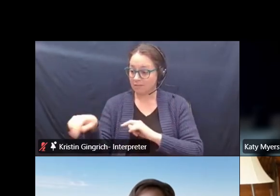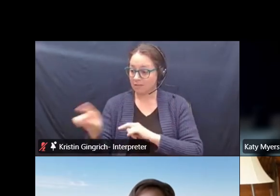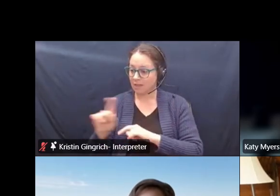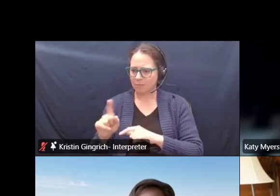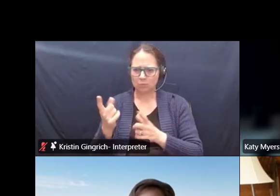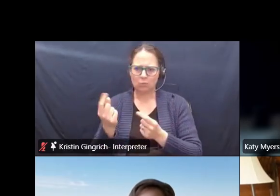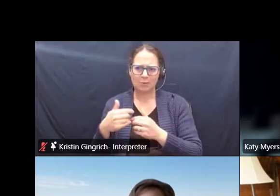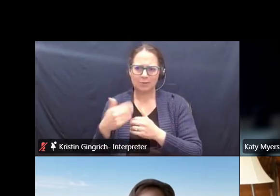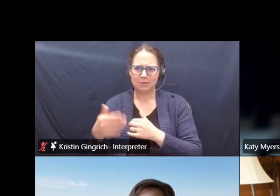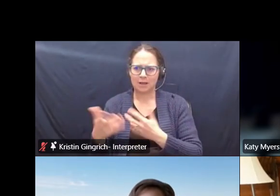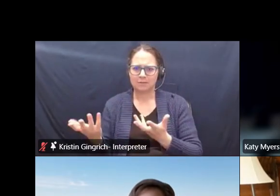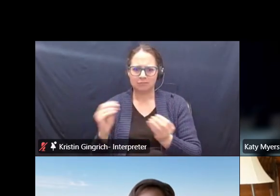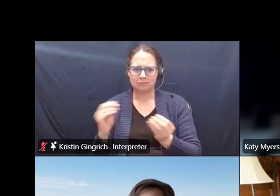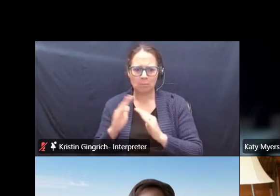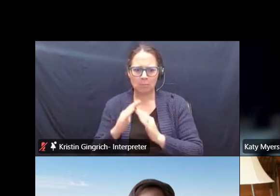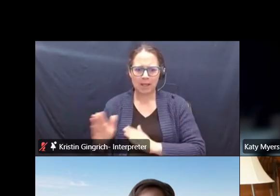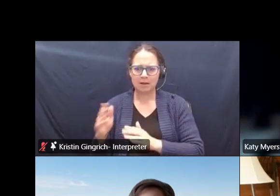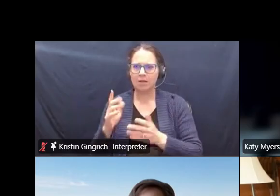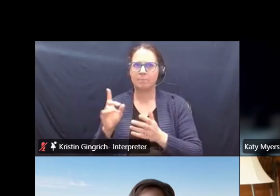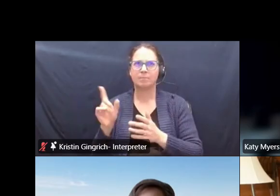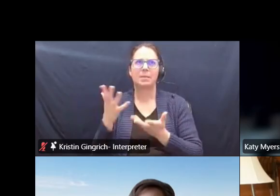other than send them something.